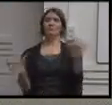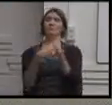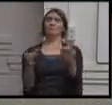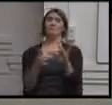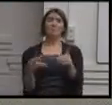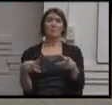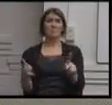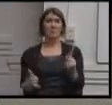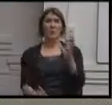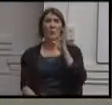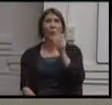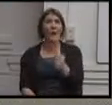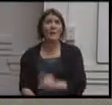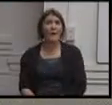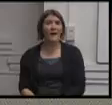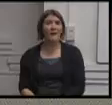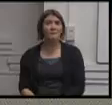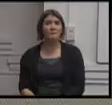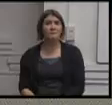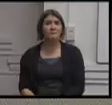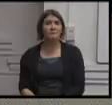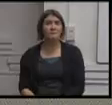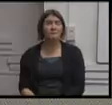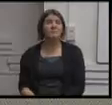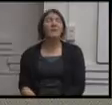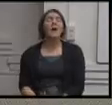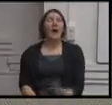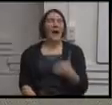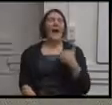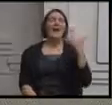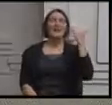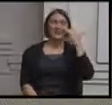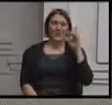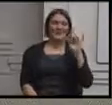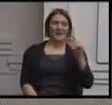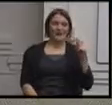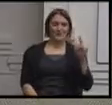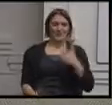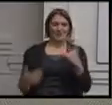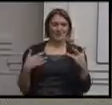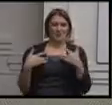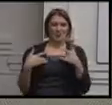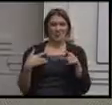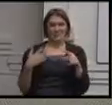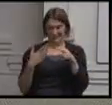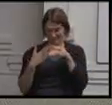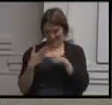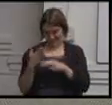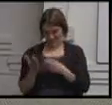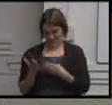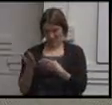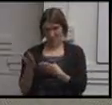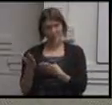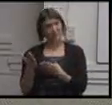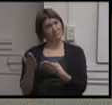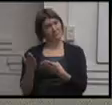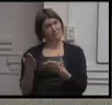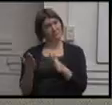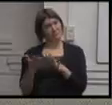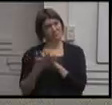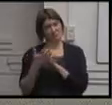the board. And I hear the concern about his proposal not